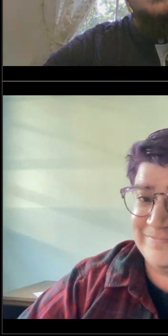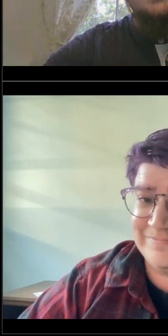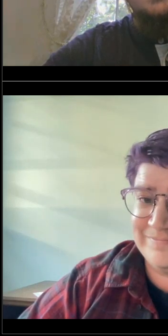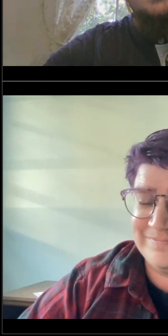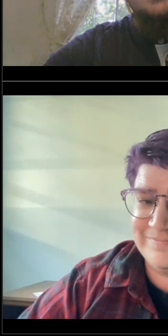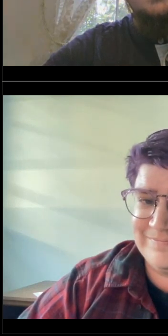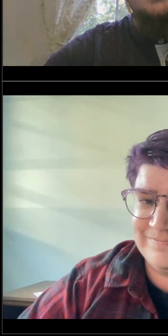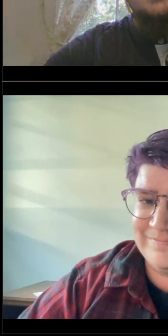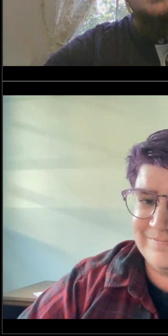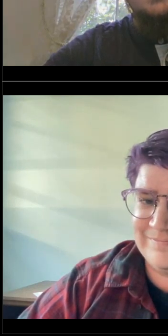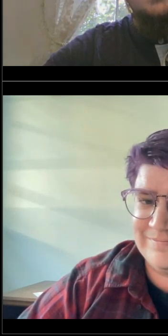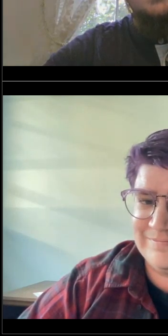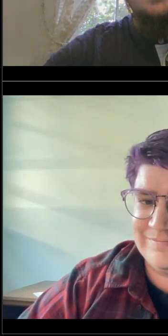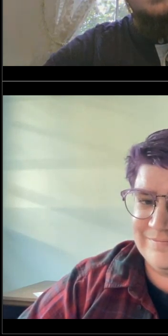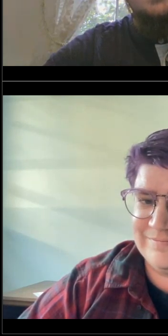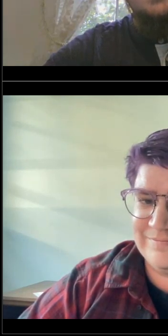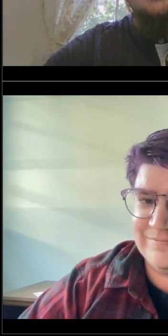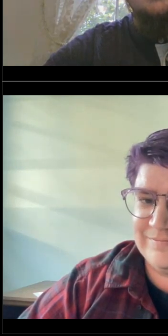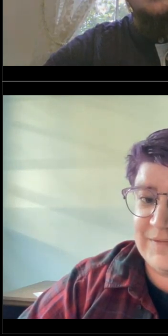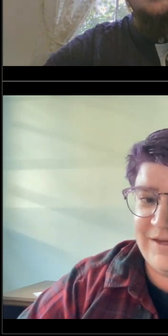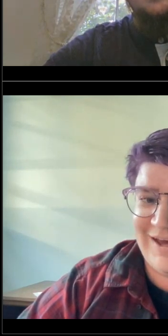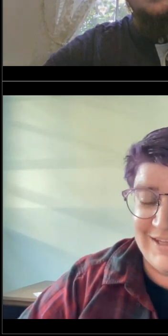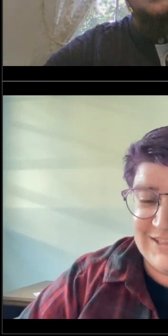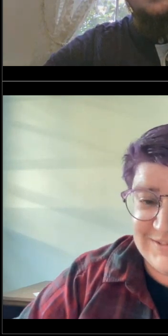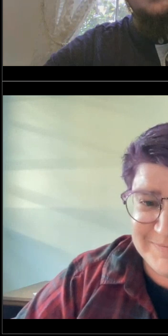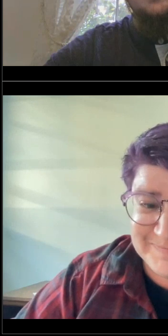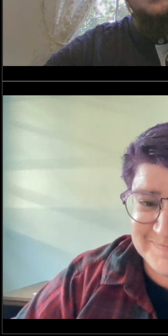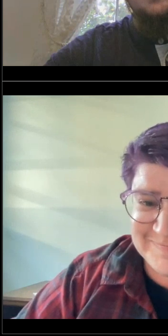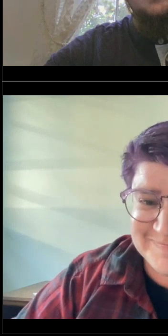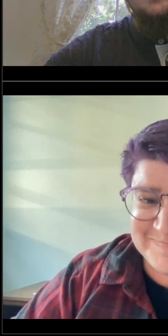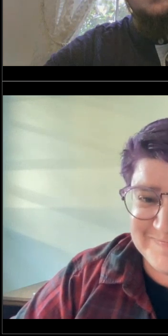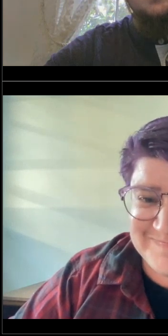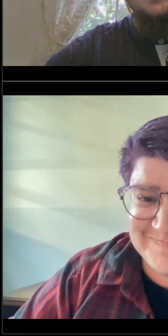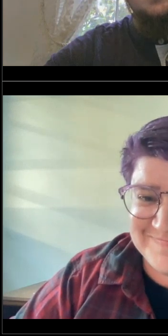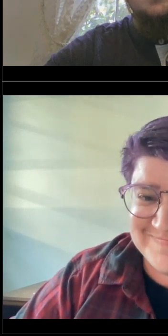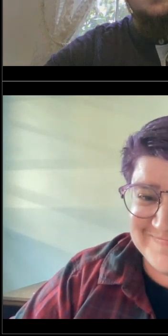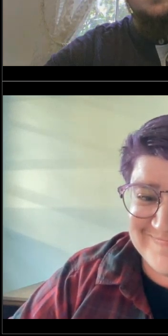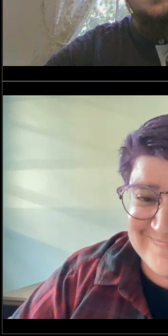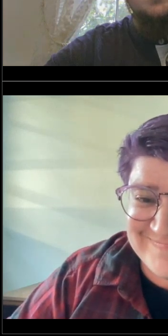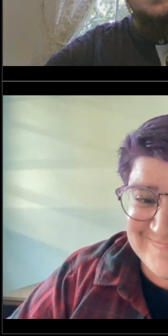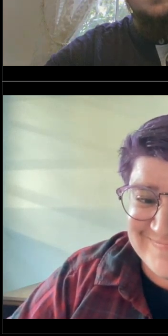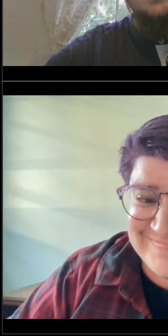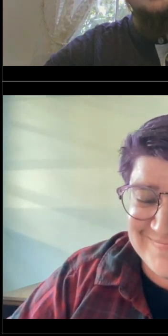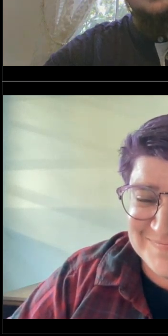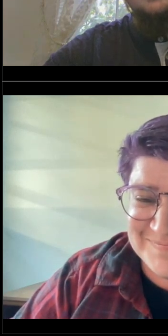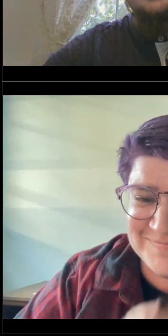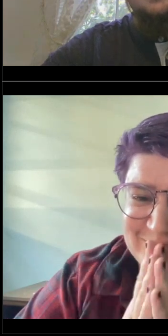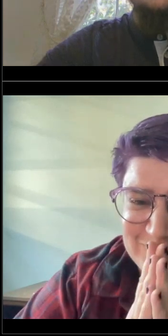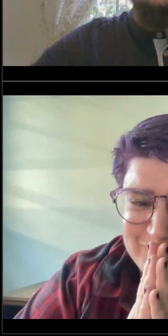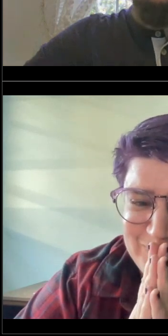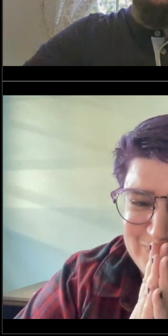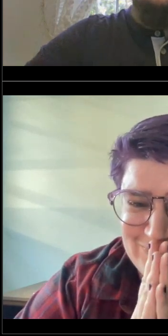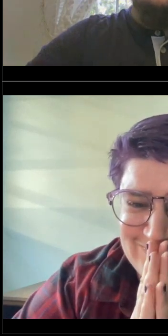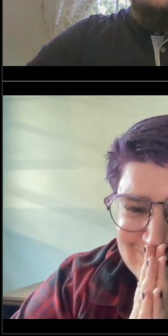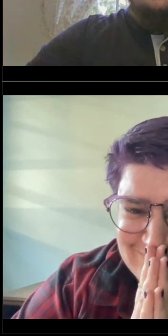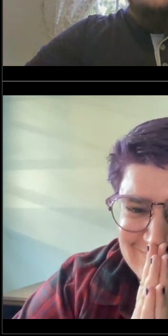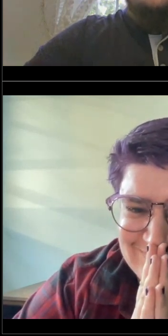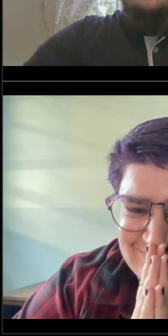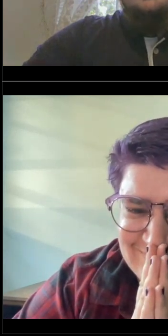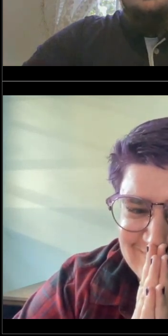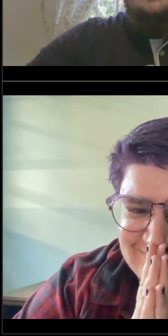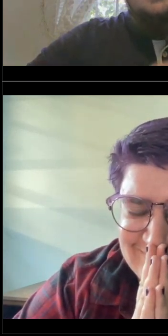to the difference between themself and themselves, because some people have very strong judgments about that, and others